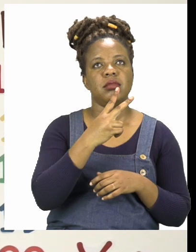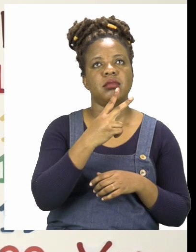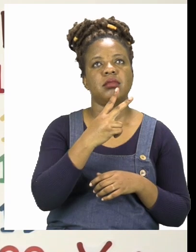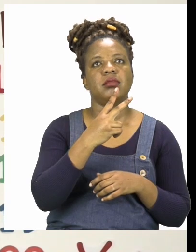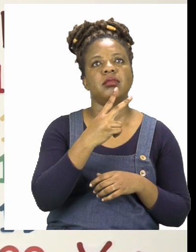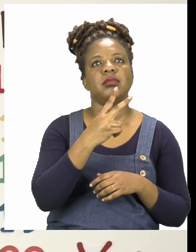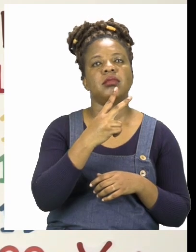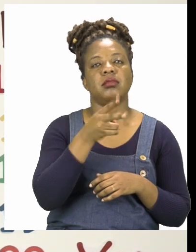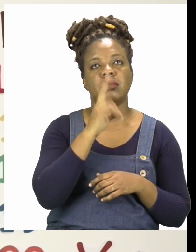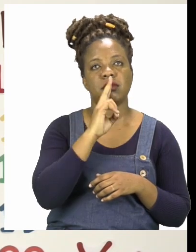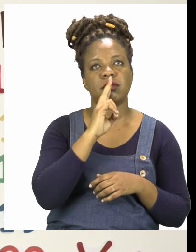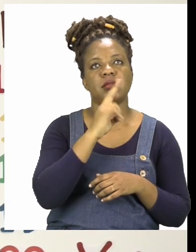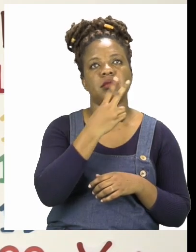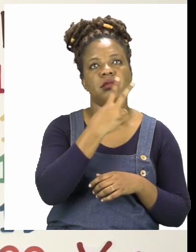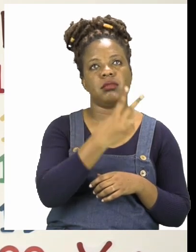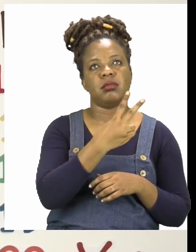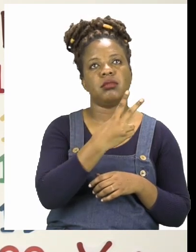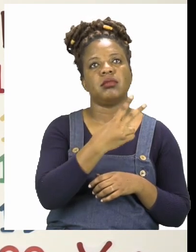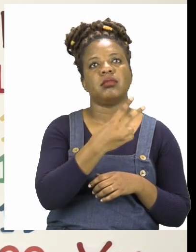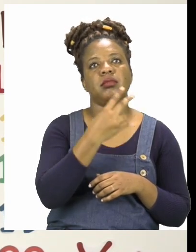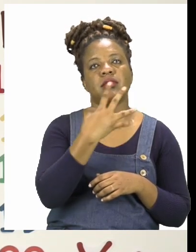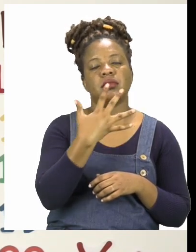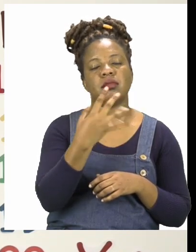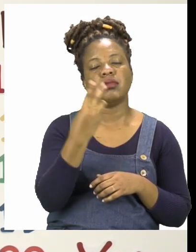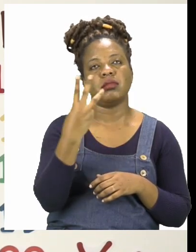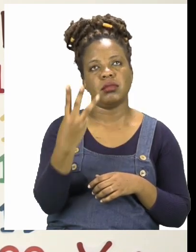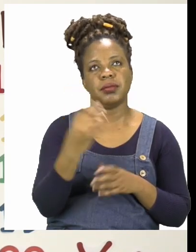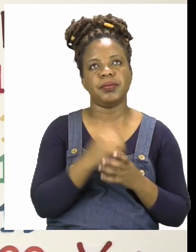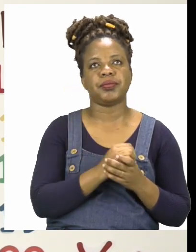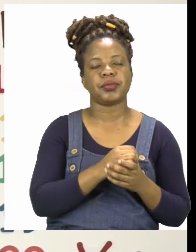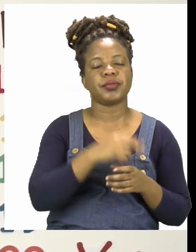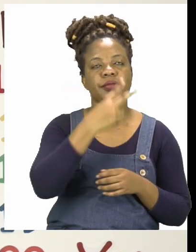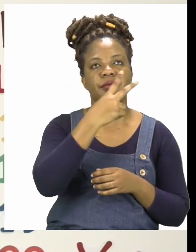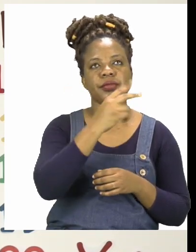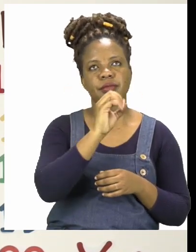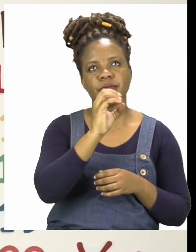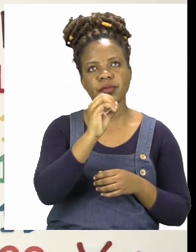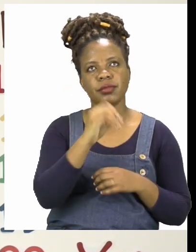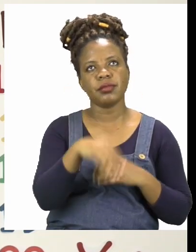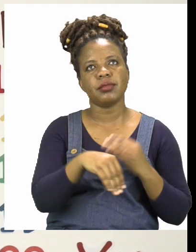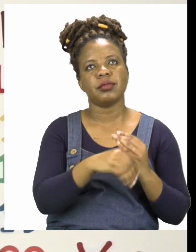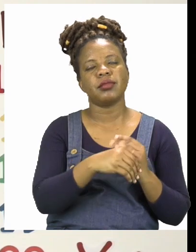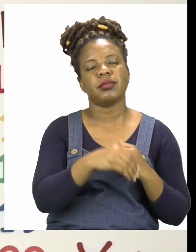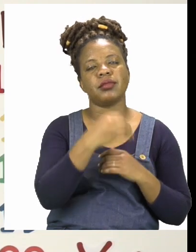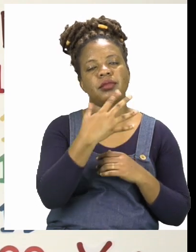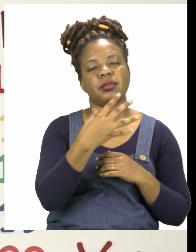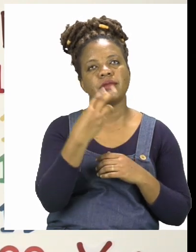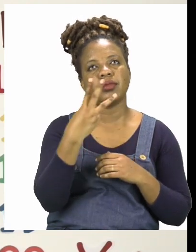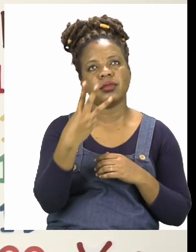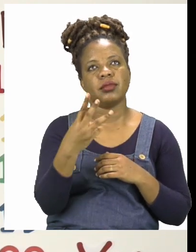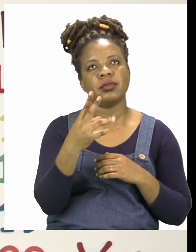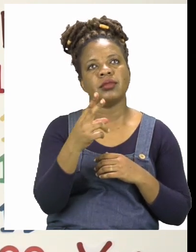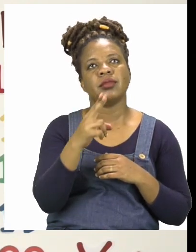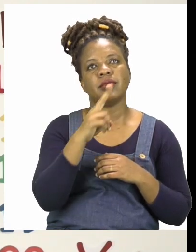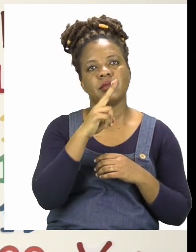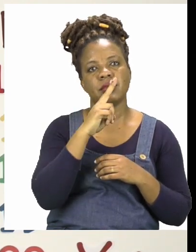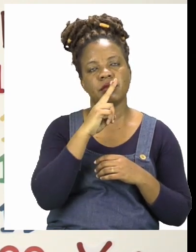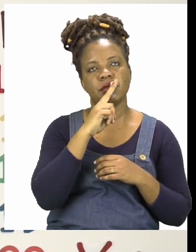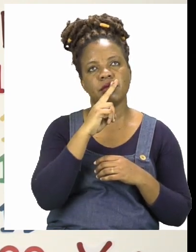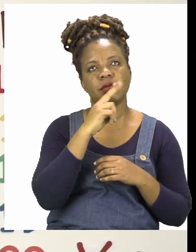253, which completes our sum, which now says 200 plus 53 will give